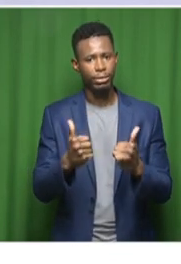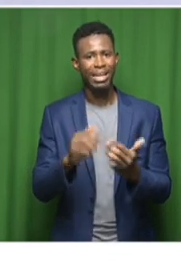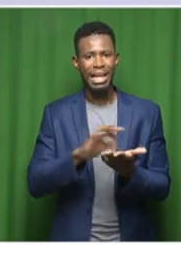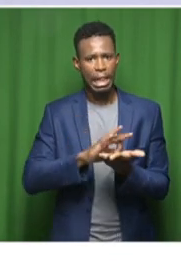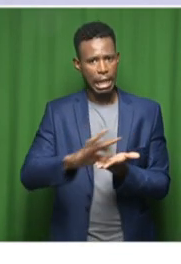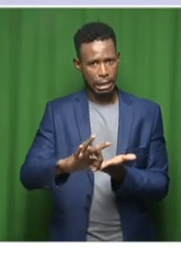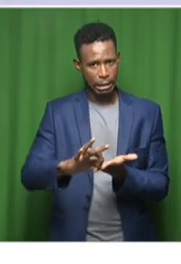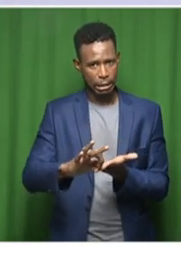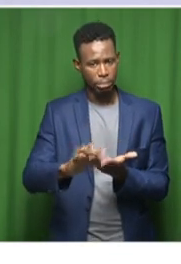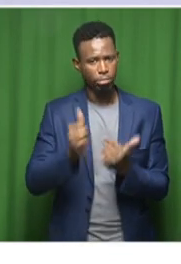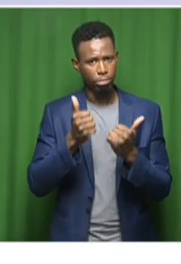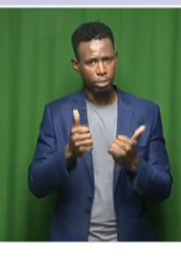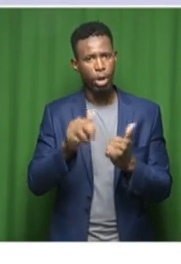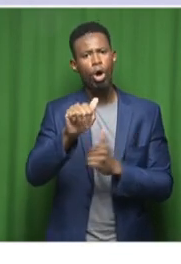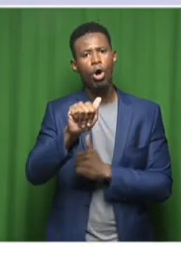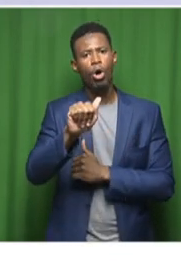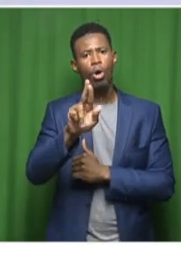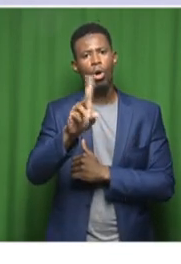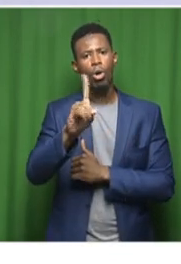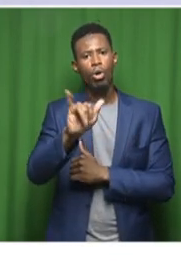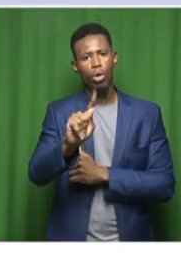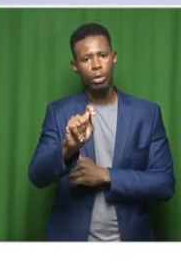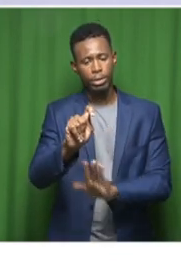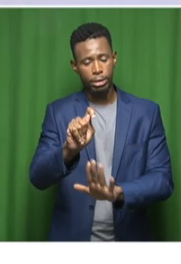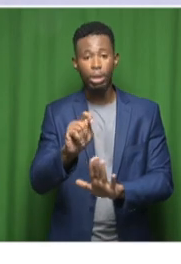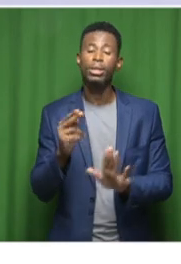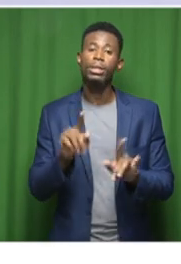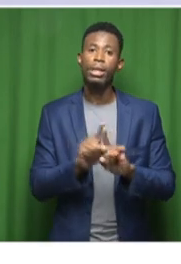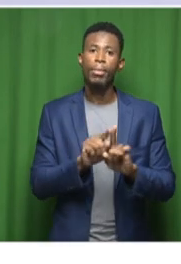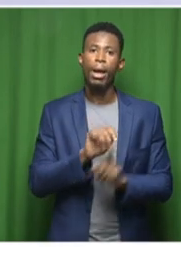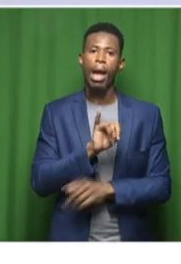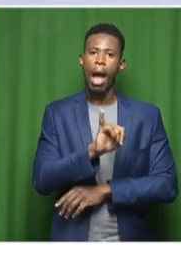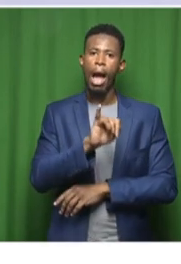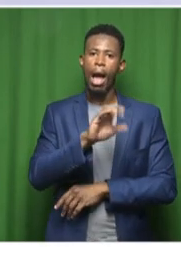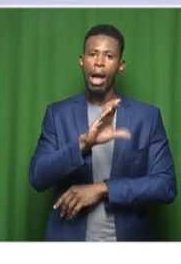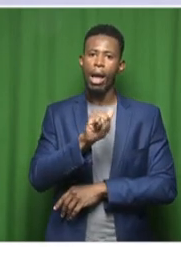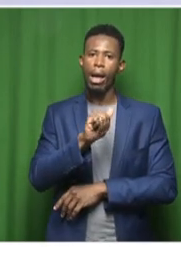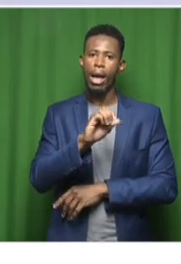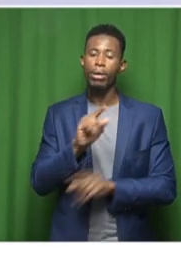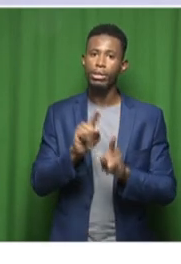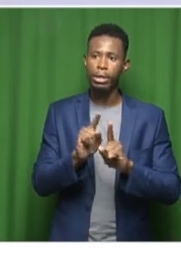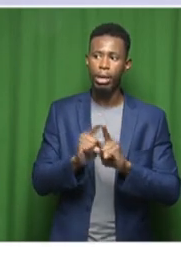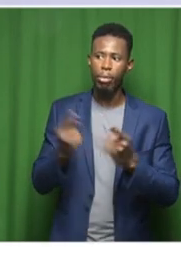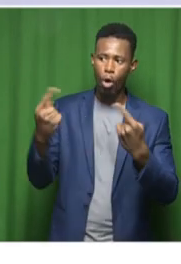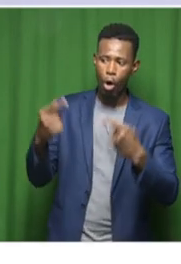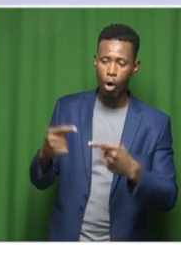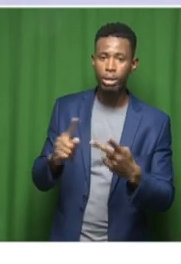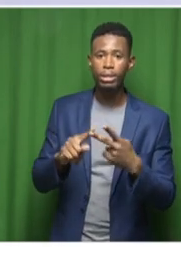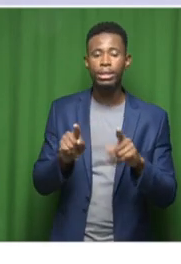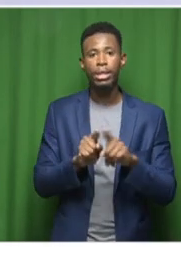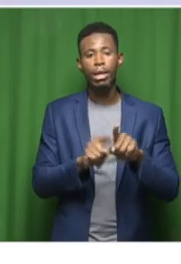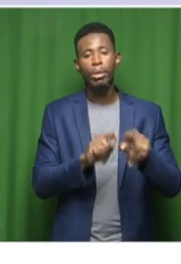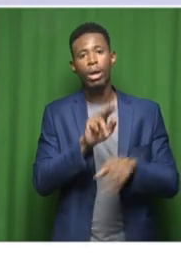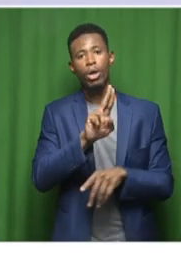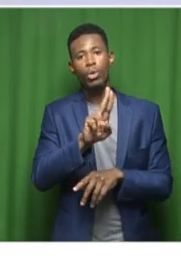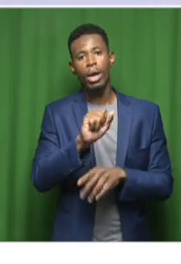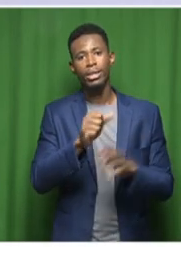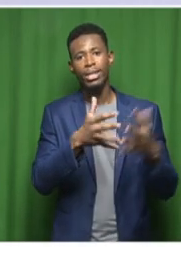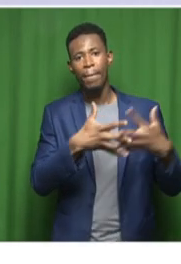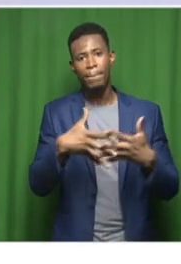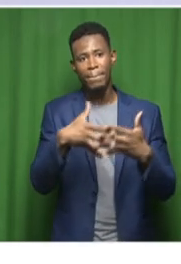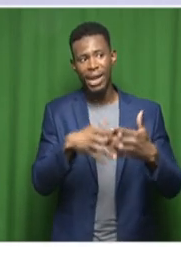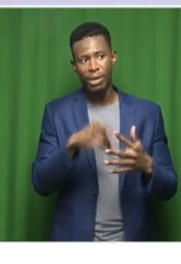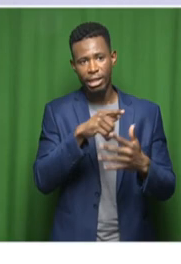audits. But also we get audited by ICAO, and we've been audited by even the U.S. as per our agreement